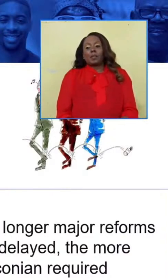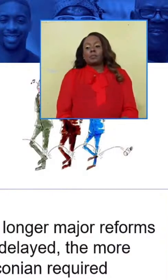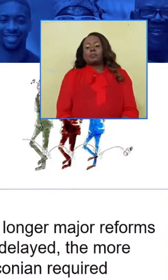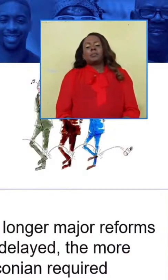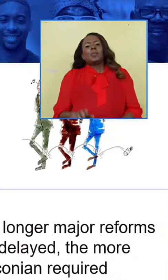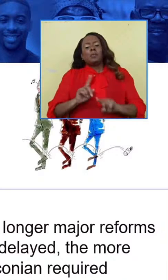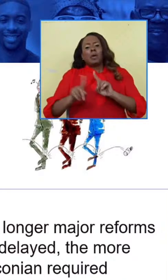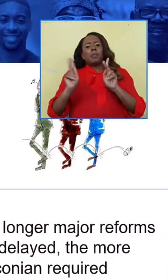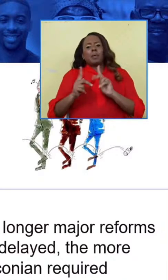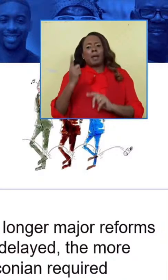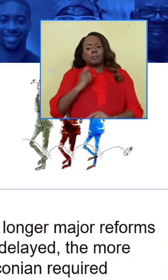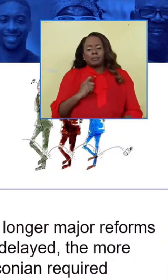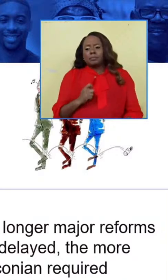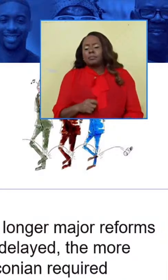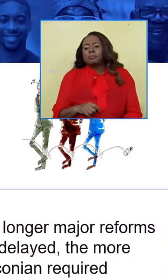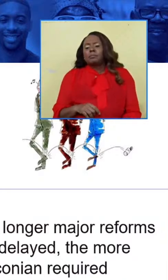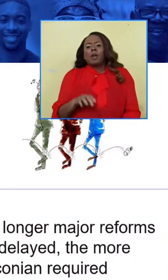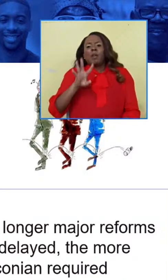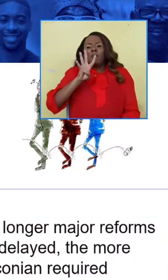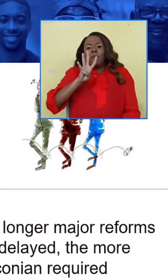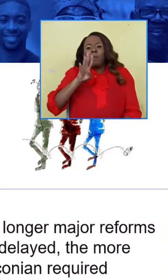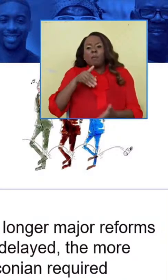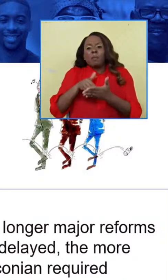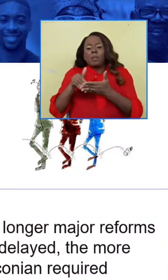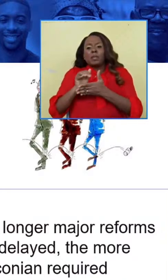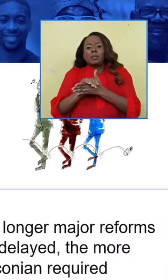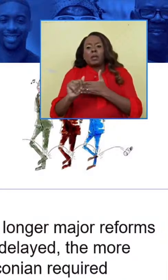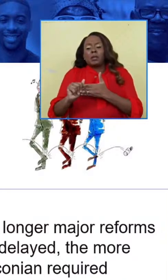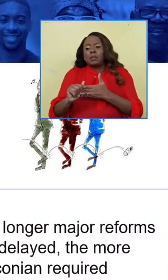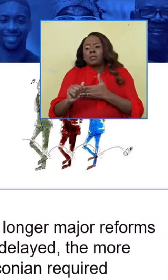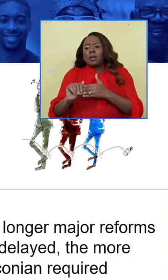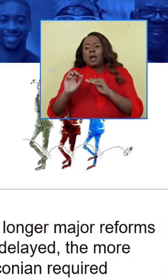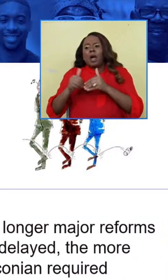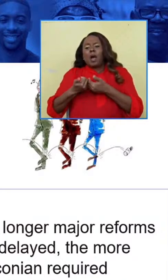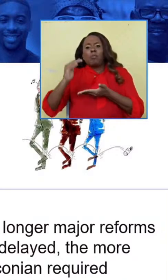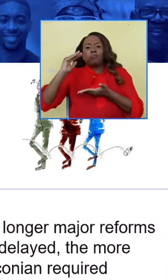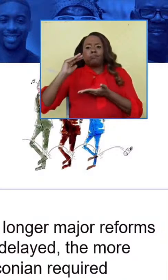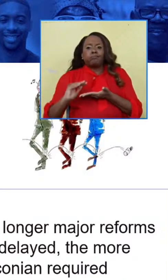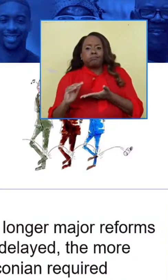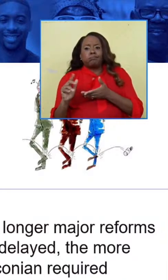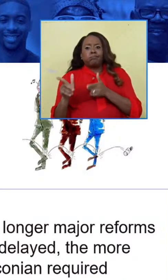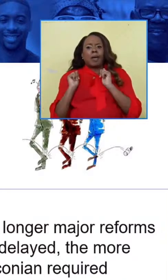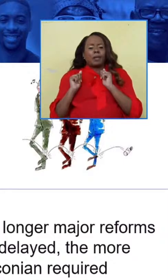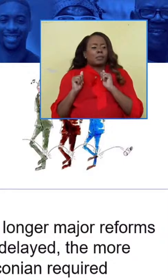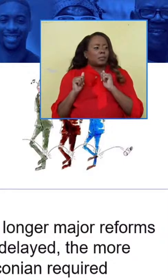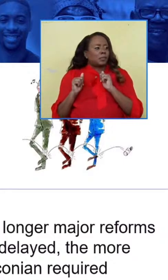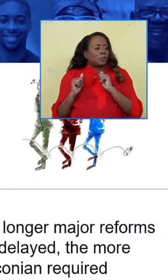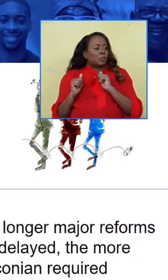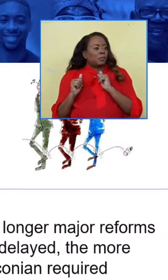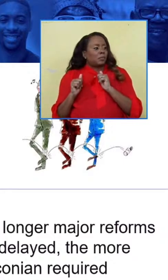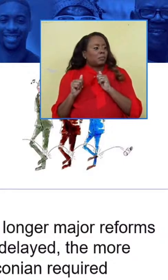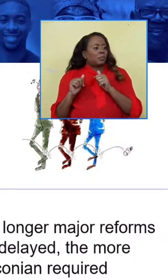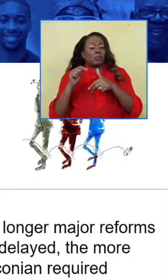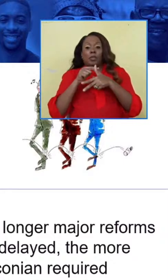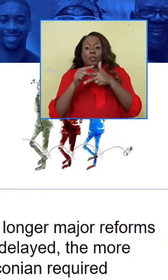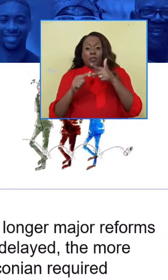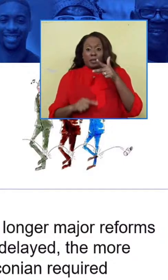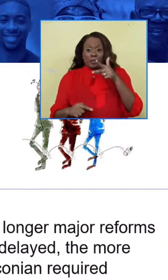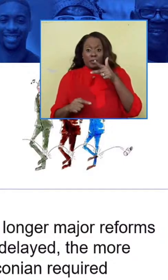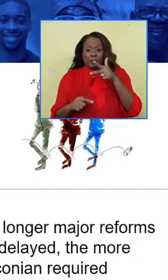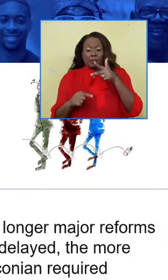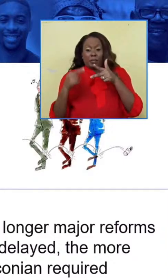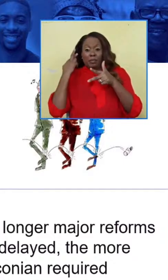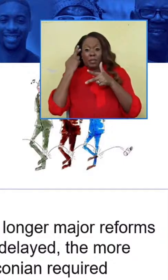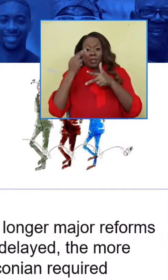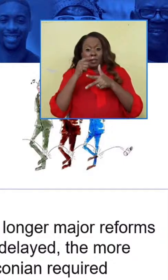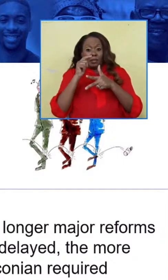money, how could that fund be depleted so quickly? What we have in front of us are three main reasons. Or how could it be depleted?